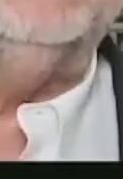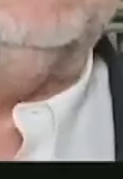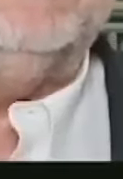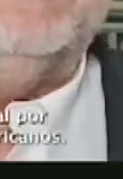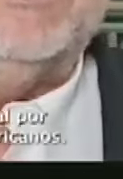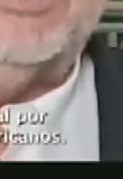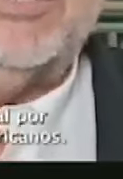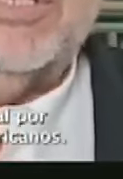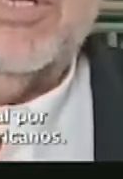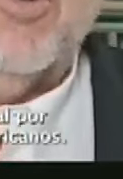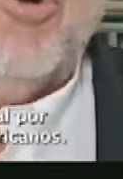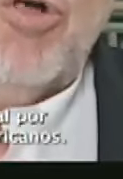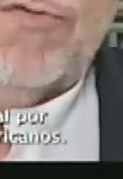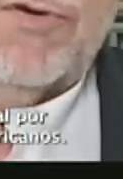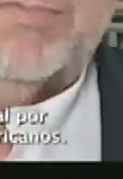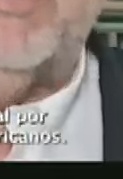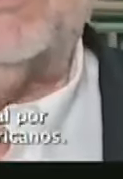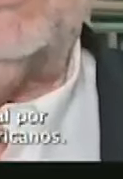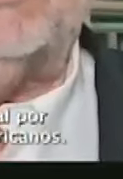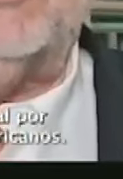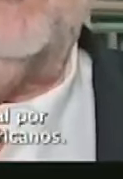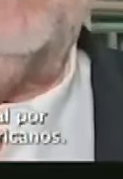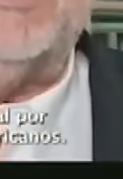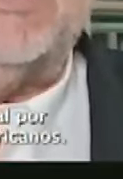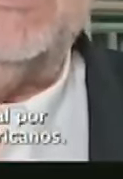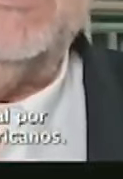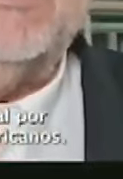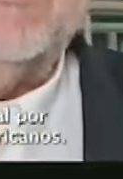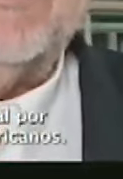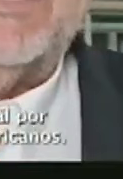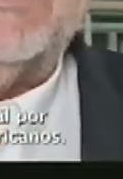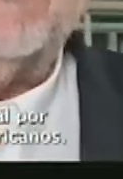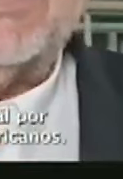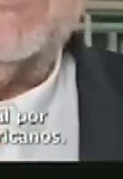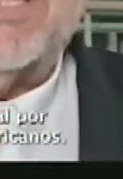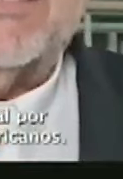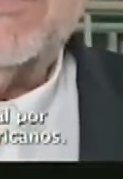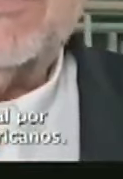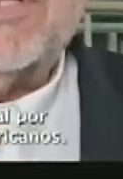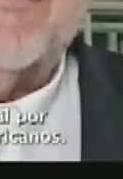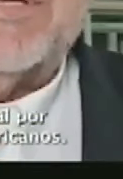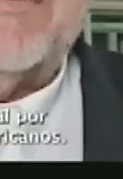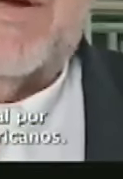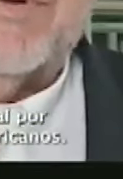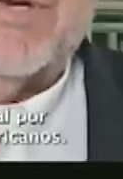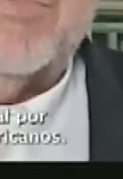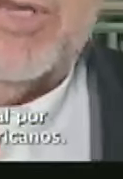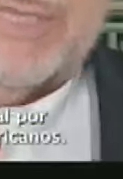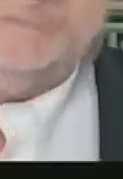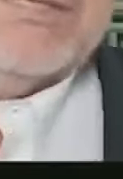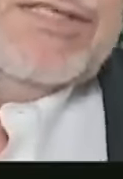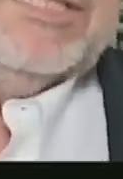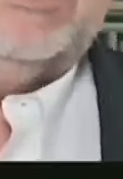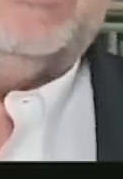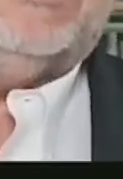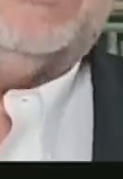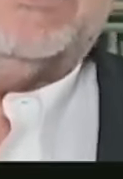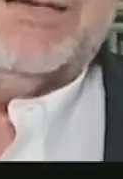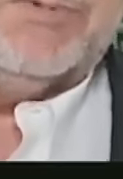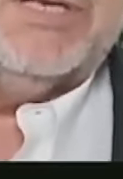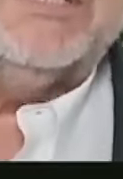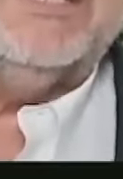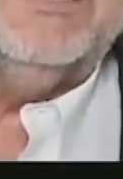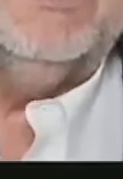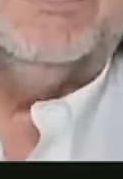joined this call for reparations globally for native genocide and enslavement of African bodies. CELAC